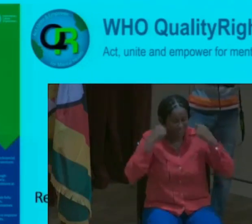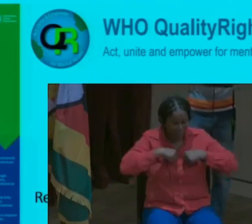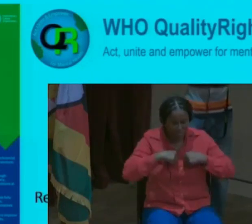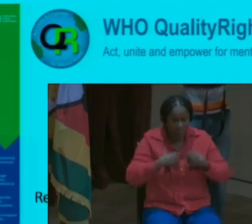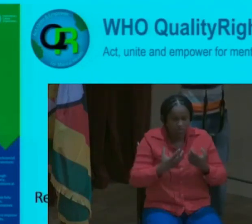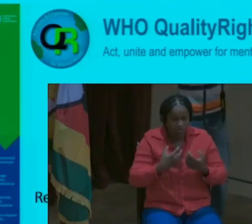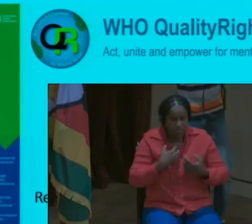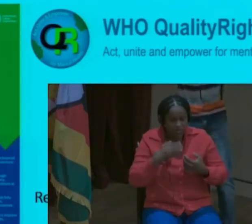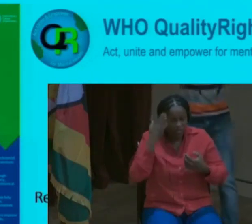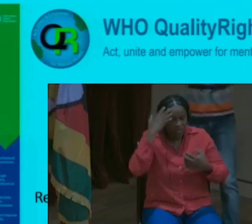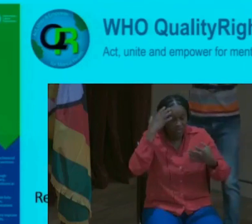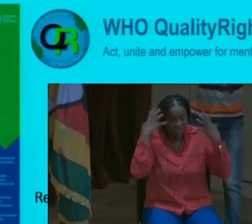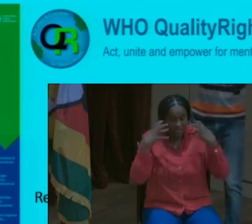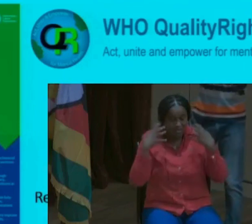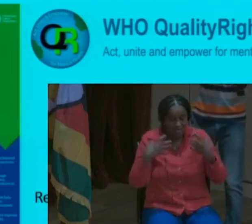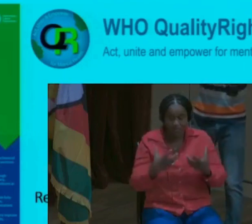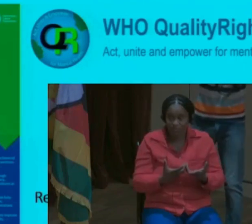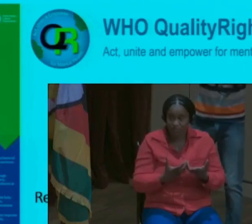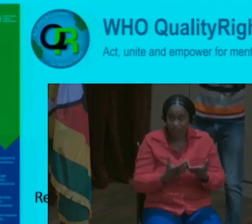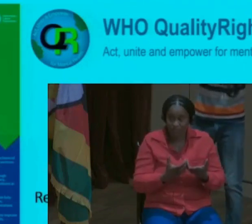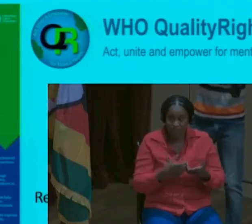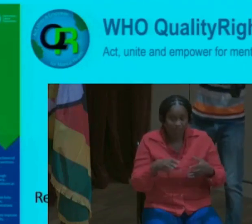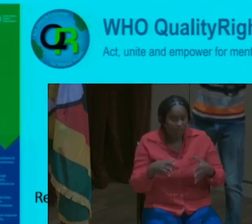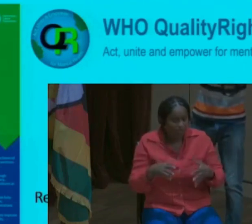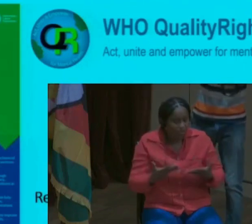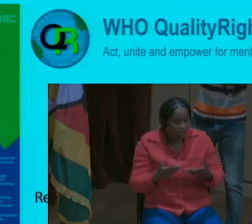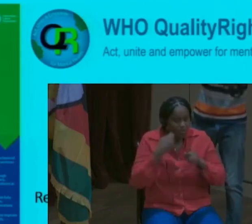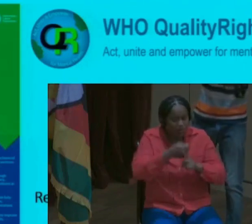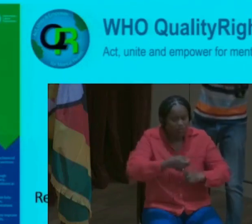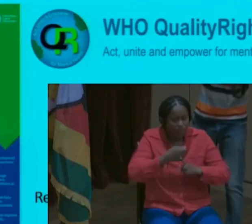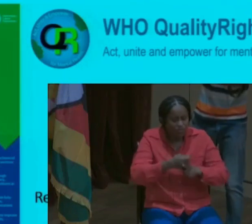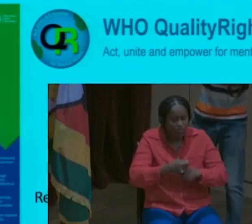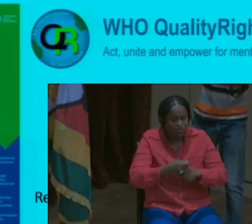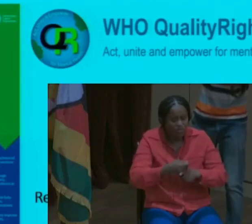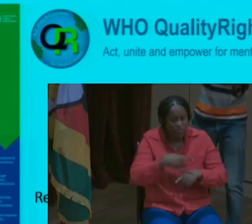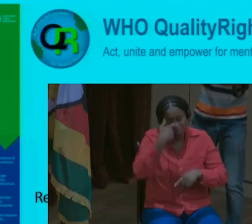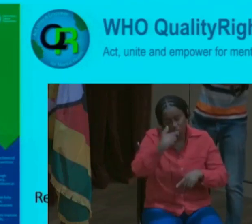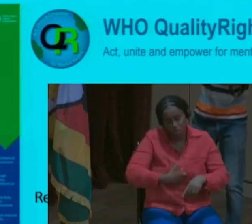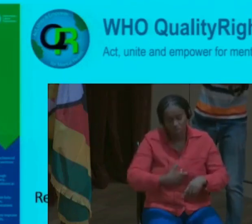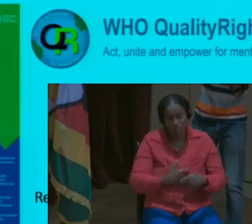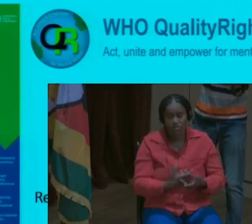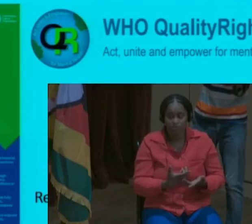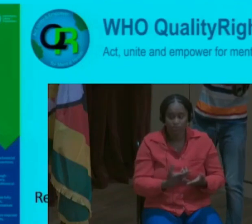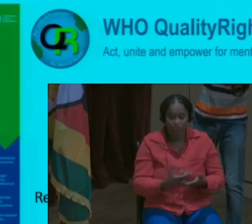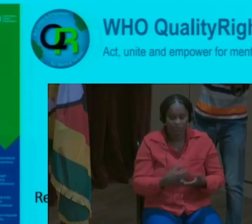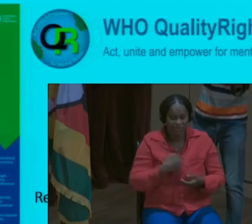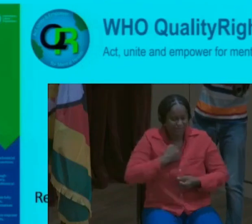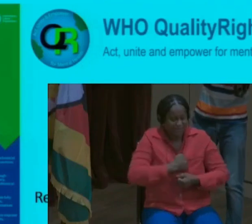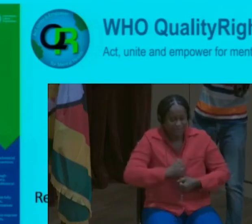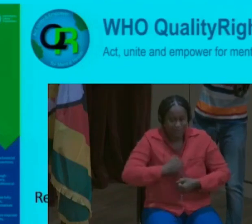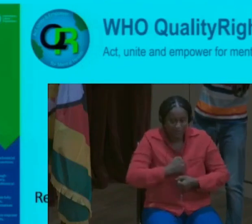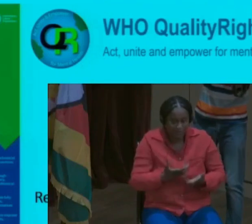interpersonal challenges, isolation, and interpersonal therapy, group interpersonal therapy addresses those things. Very useful, can